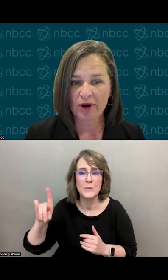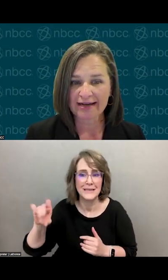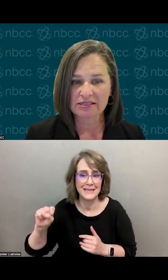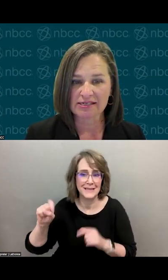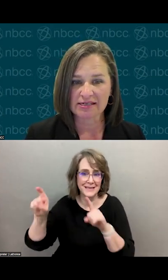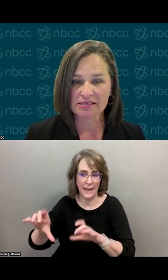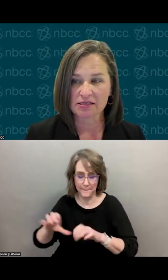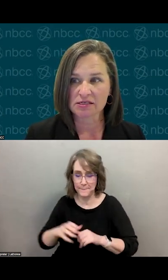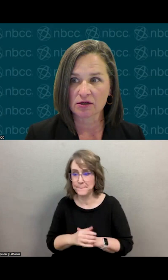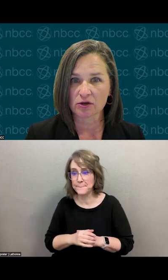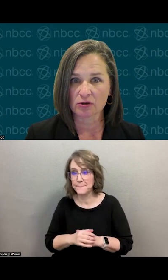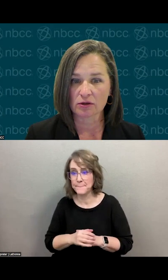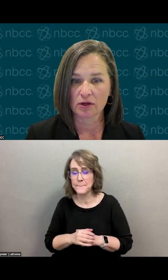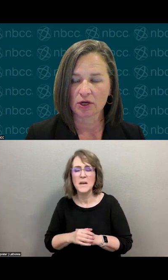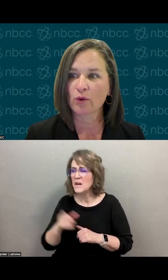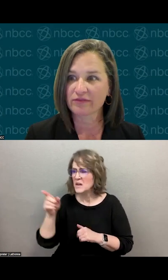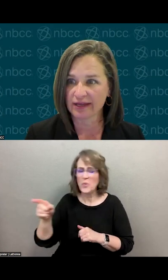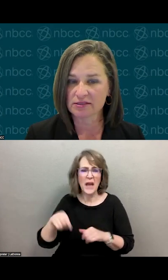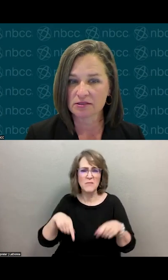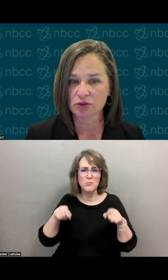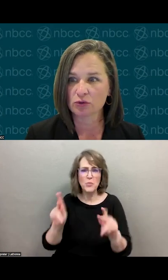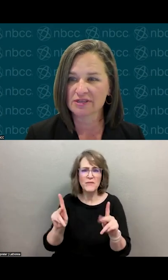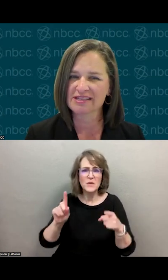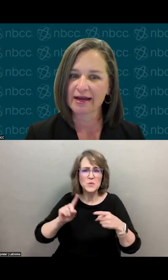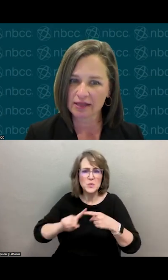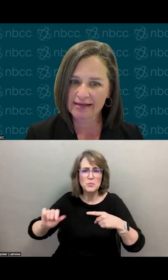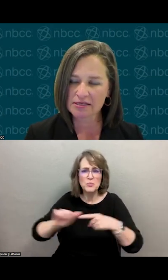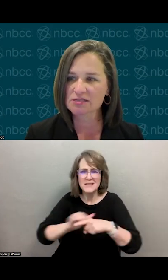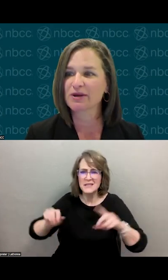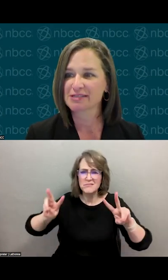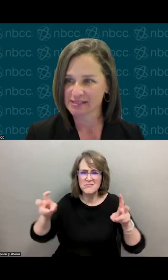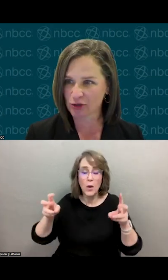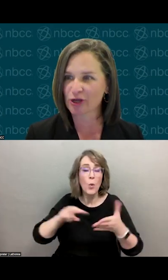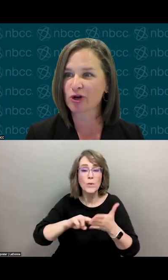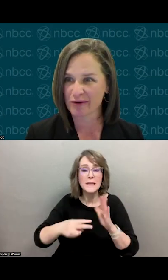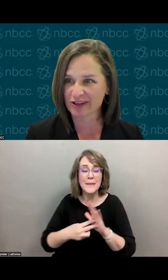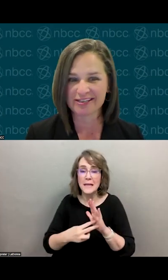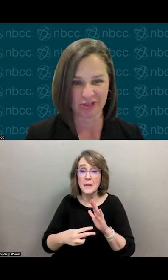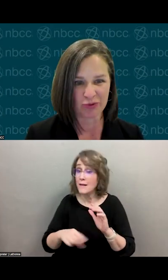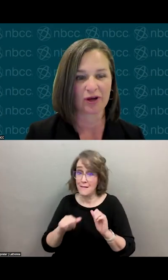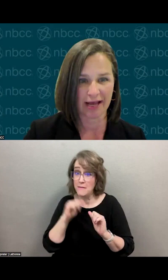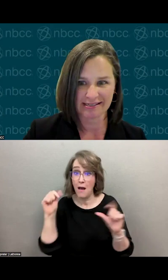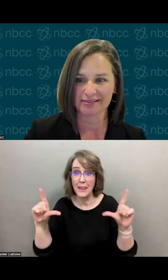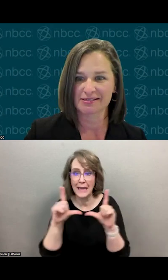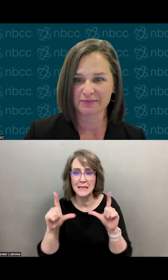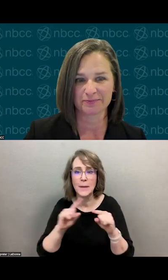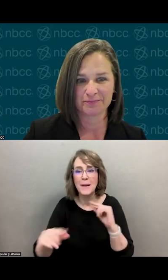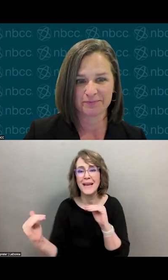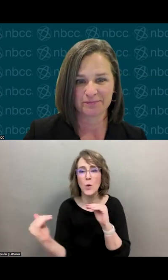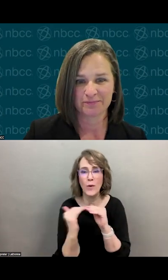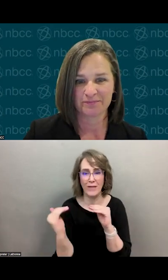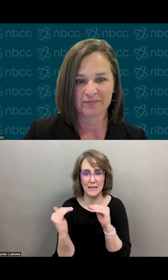to practice is considered equivalent to, it's not a license, but it's considered equivalent to a